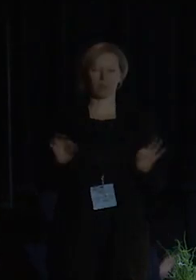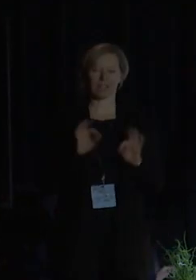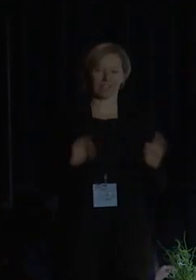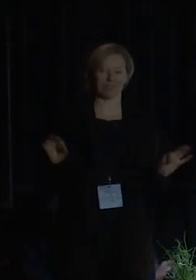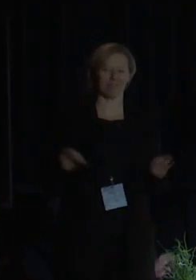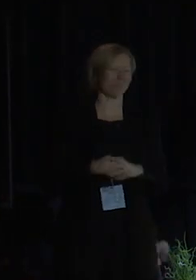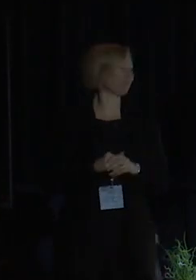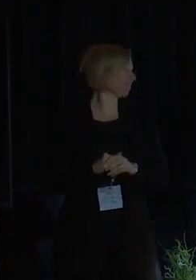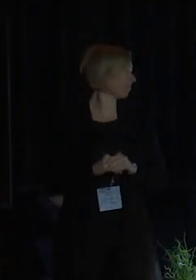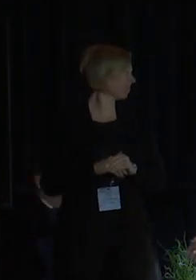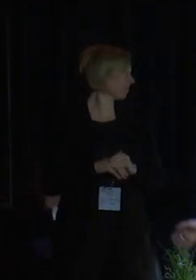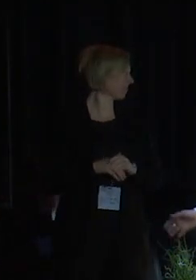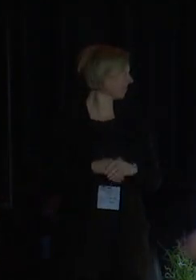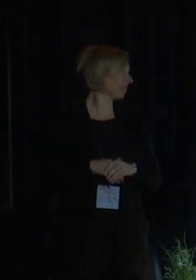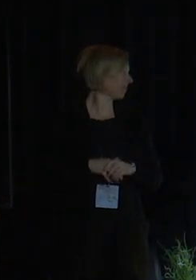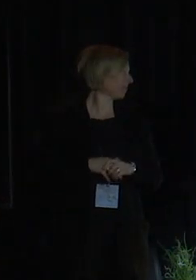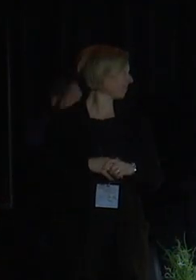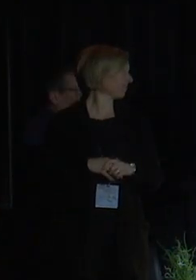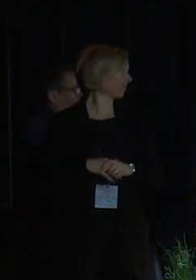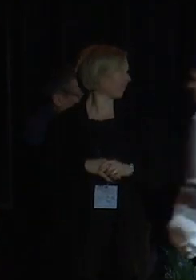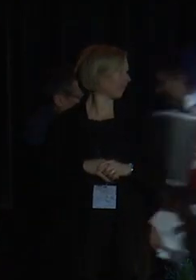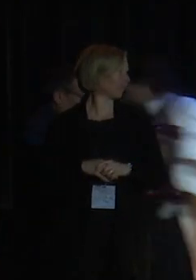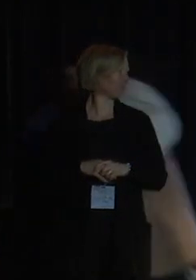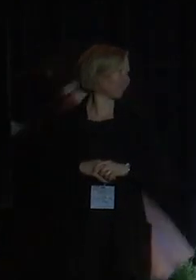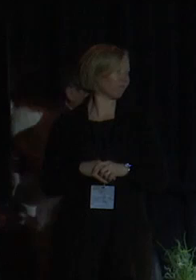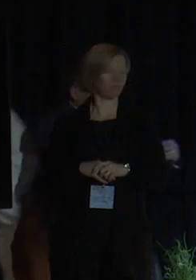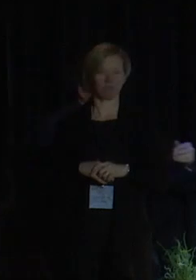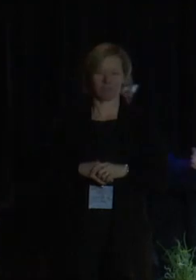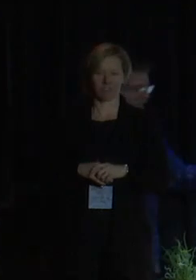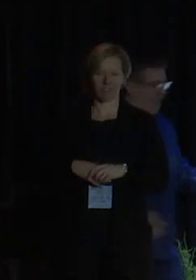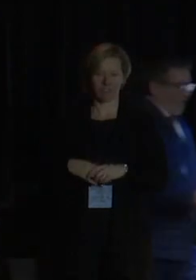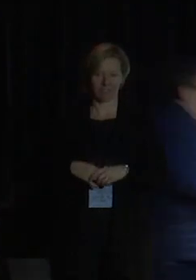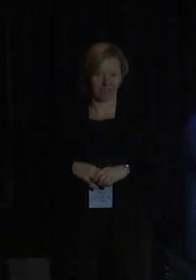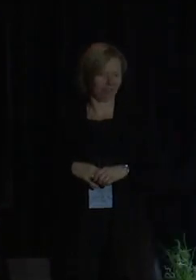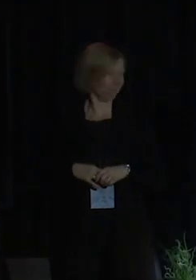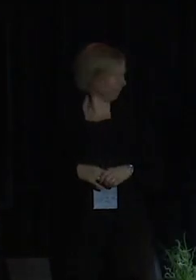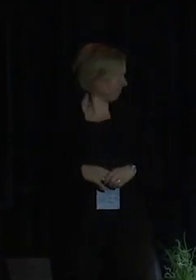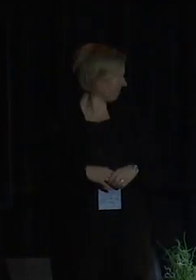Fabularium. Woo! Thank you very much. Thank you